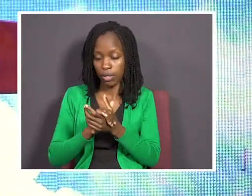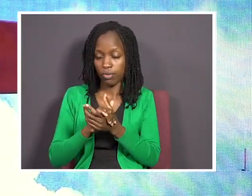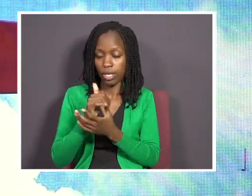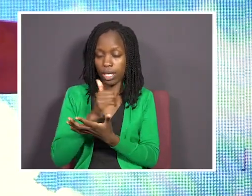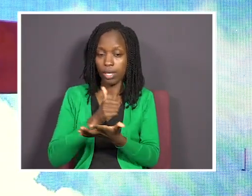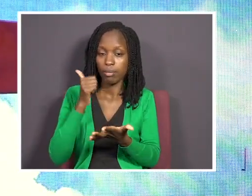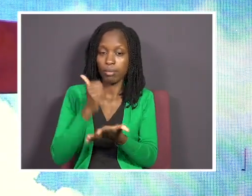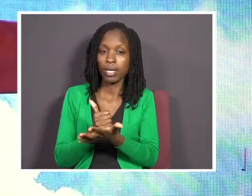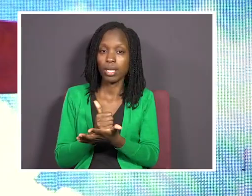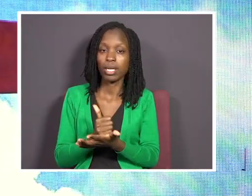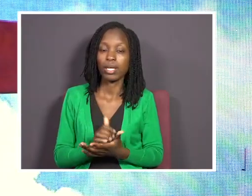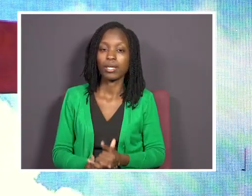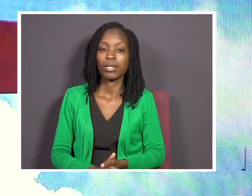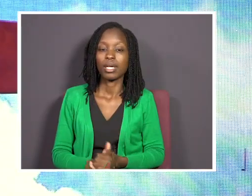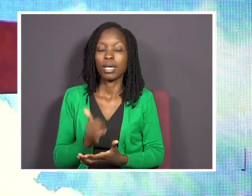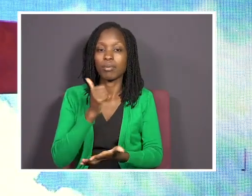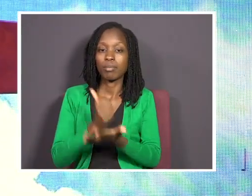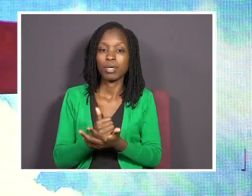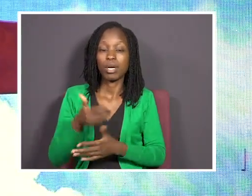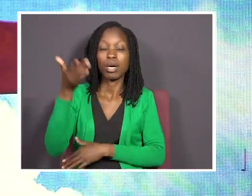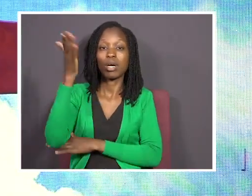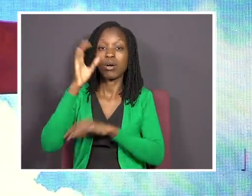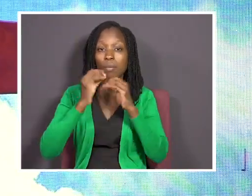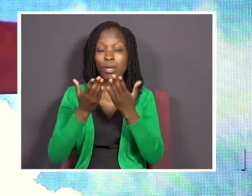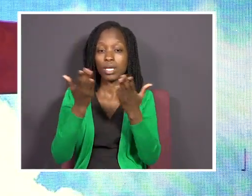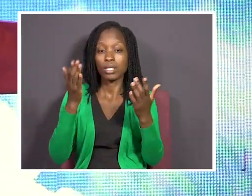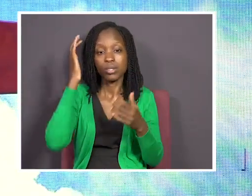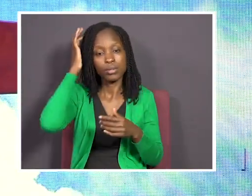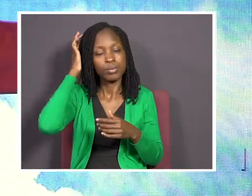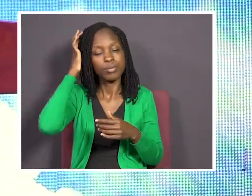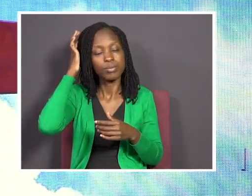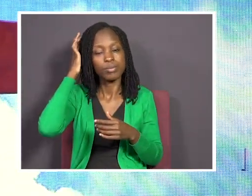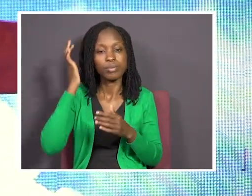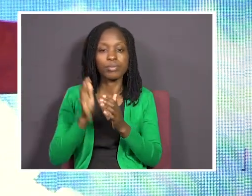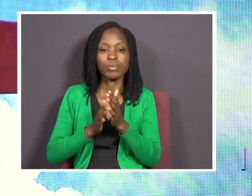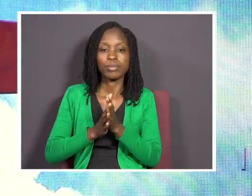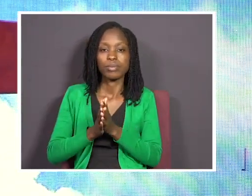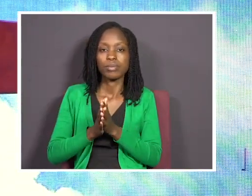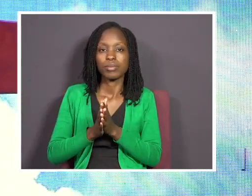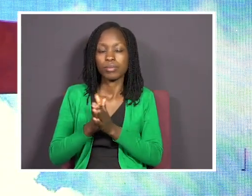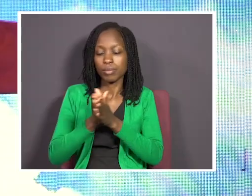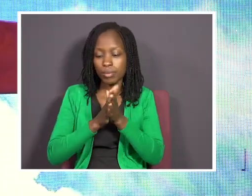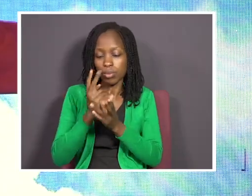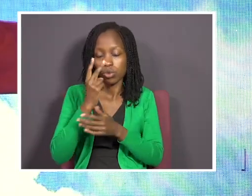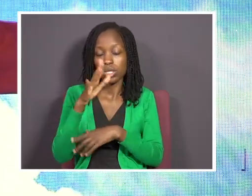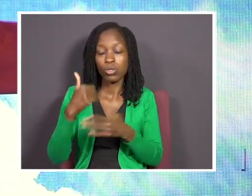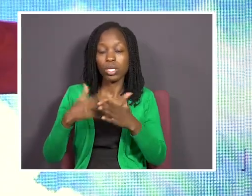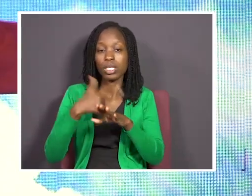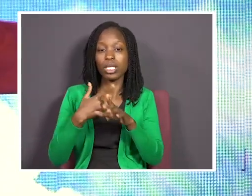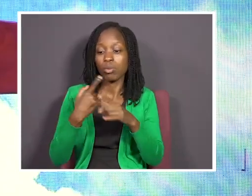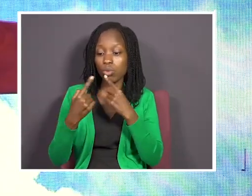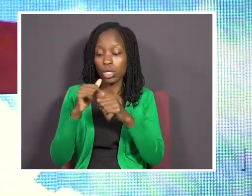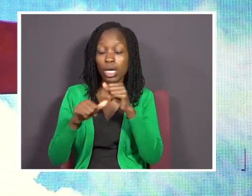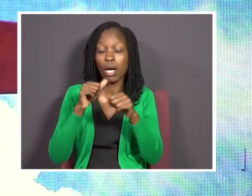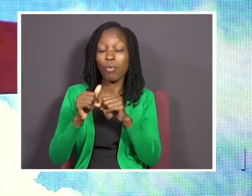I believe. Amen. Amen. God bless you. Looking forward to meeting with you next time when we are